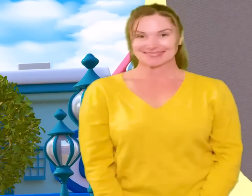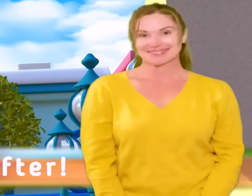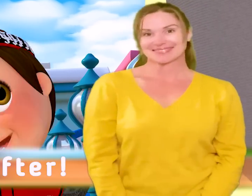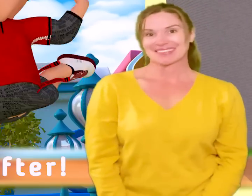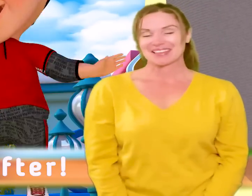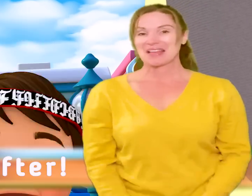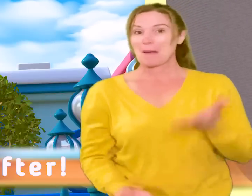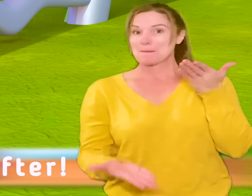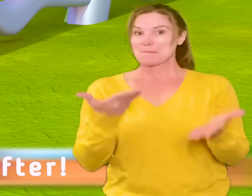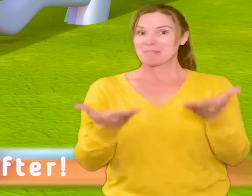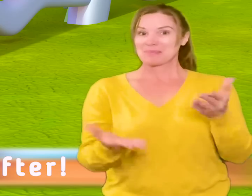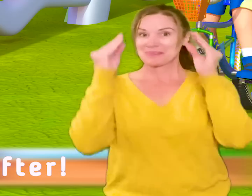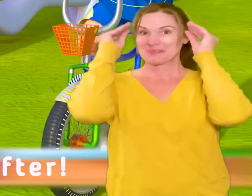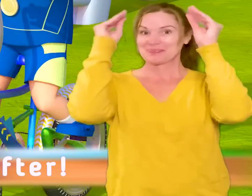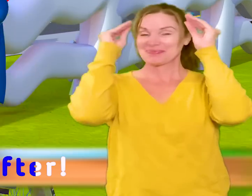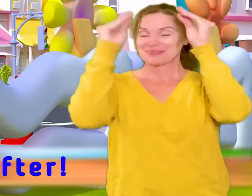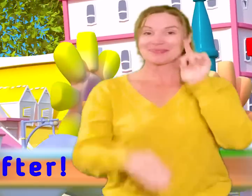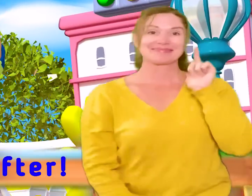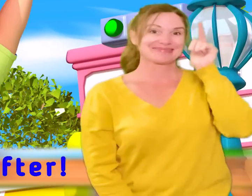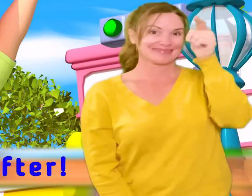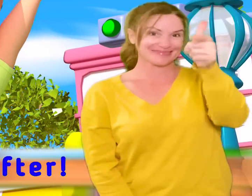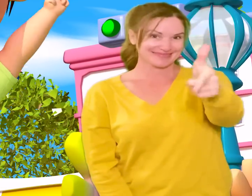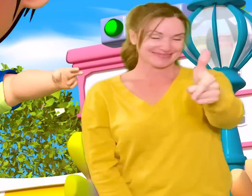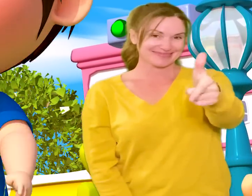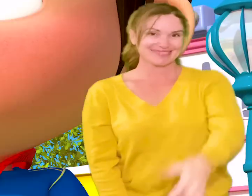after and maybe we'll teach it